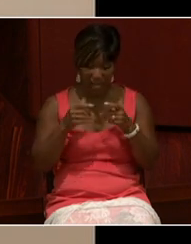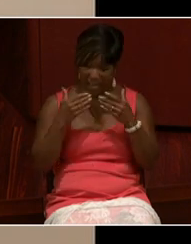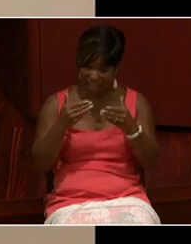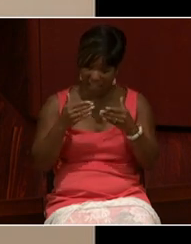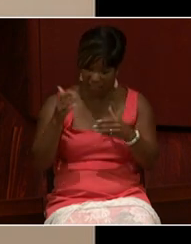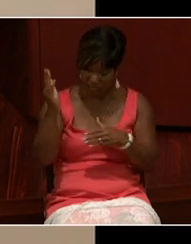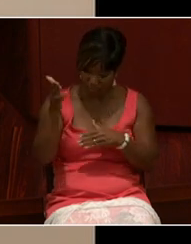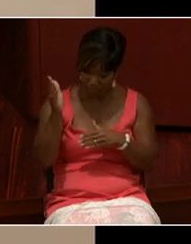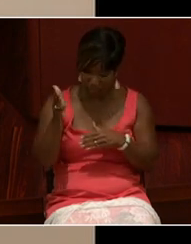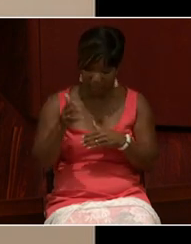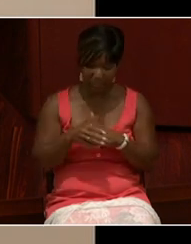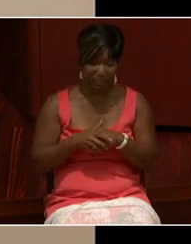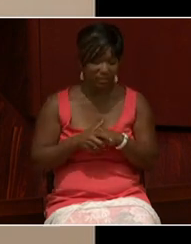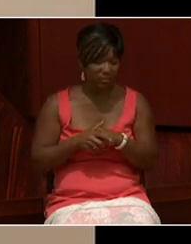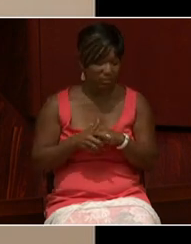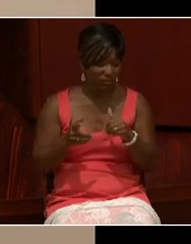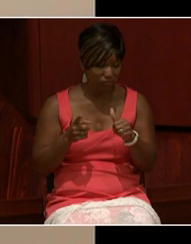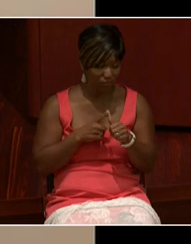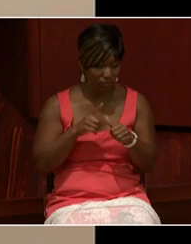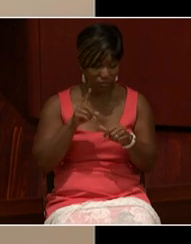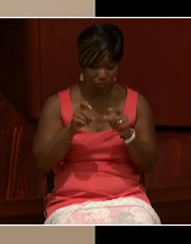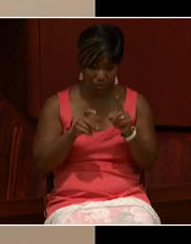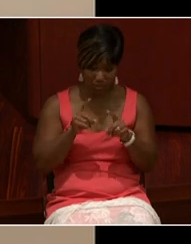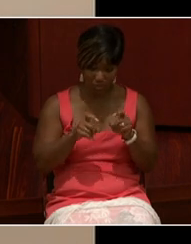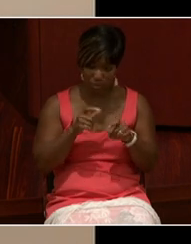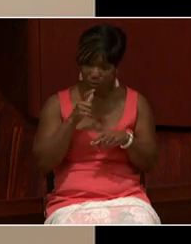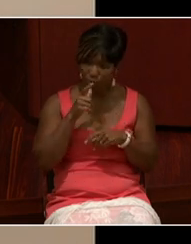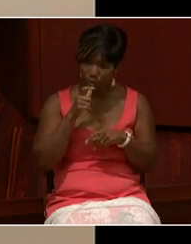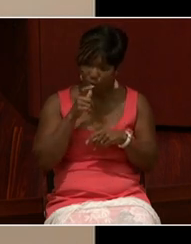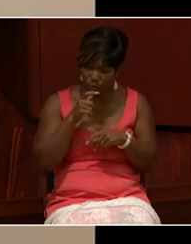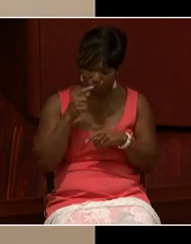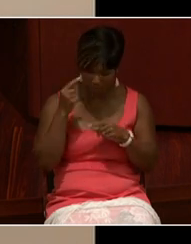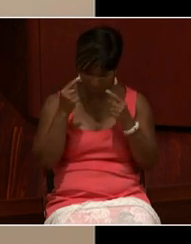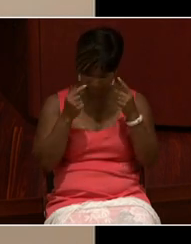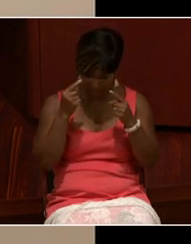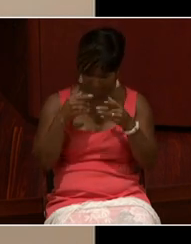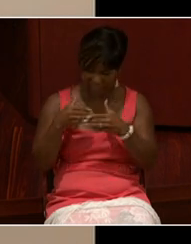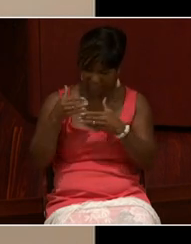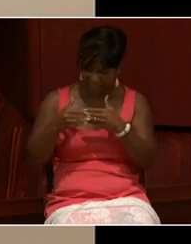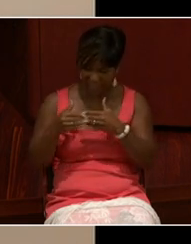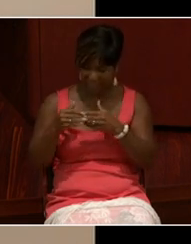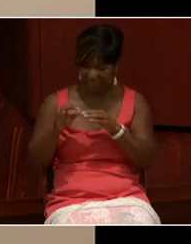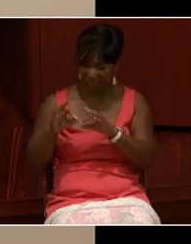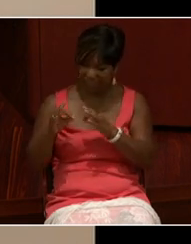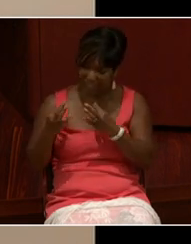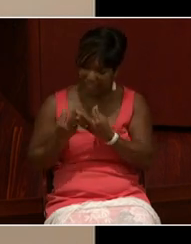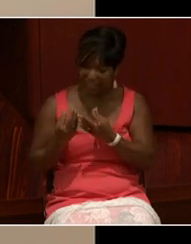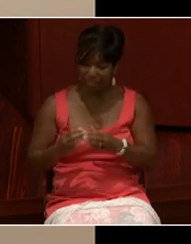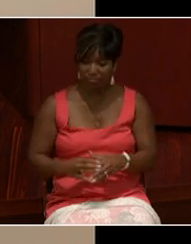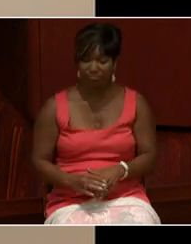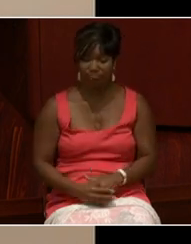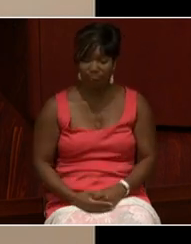your presentation. The first question is, who is considered next of kin?